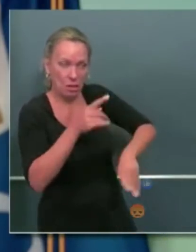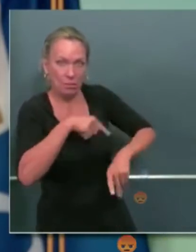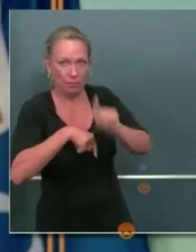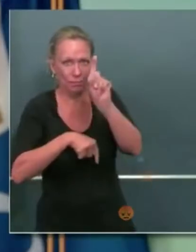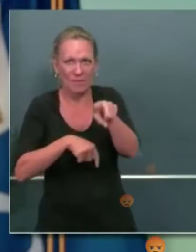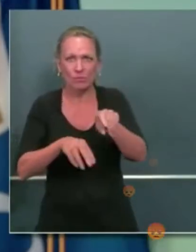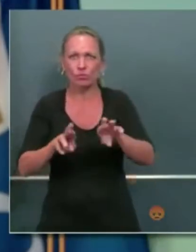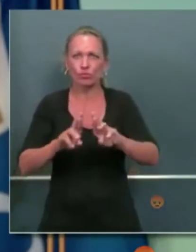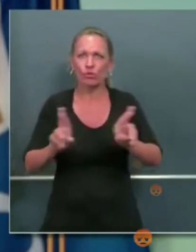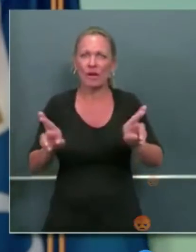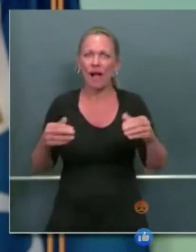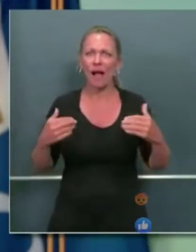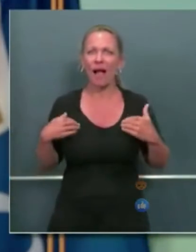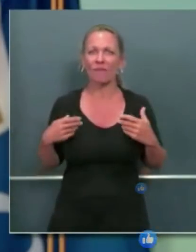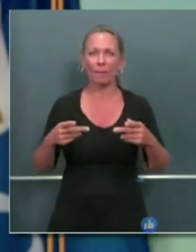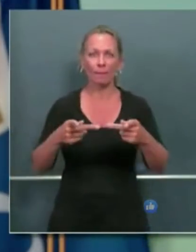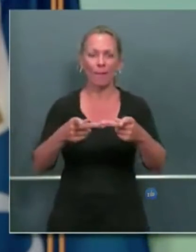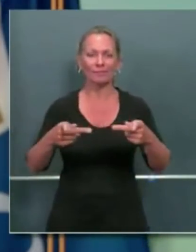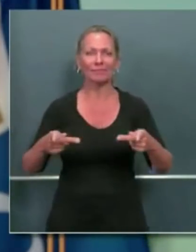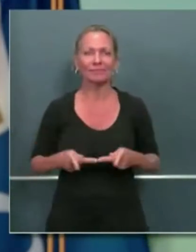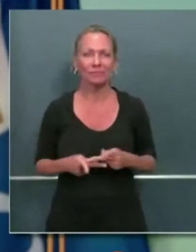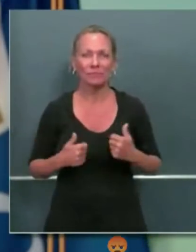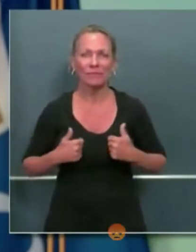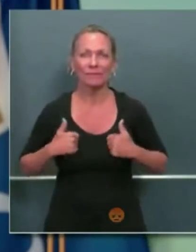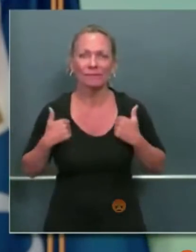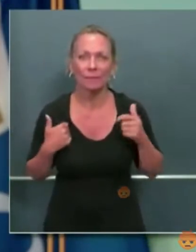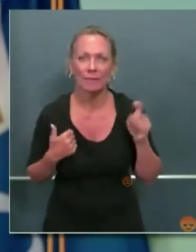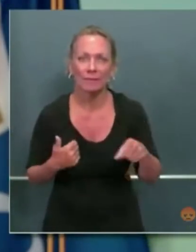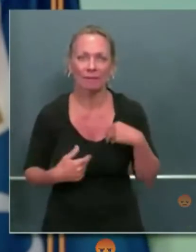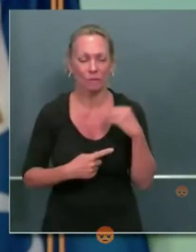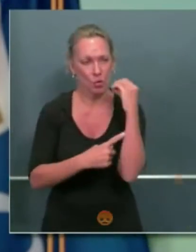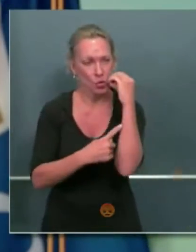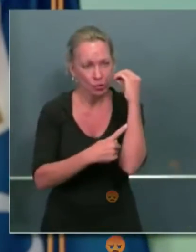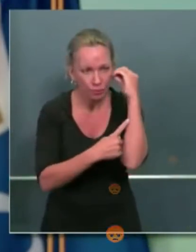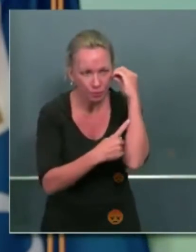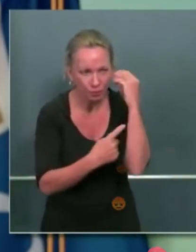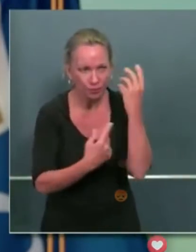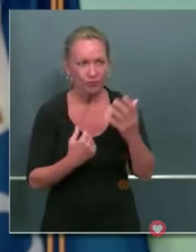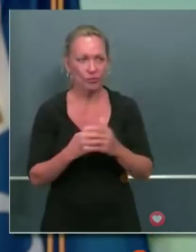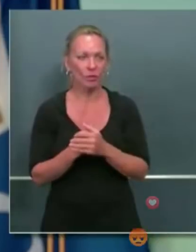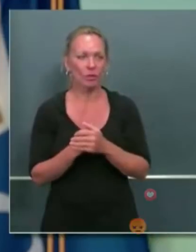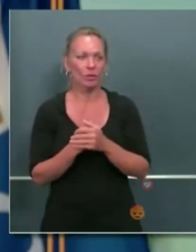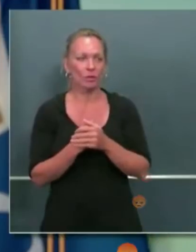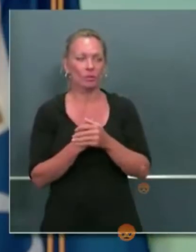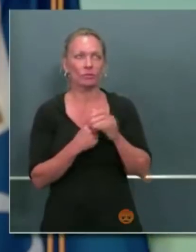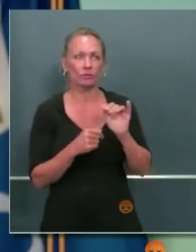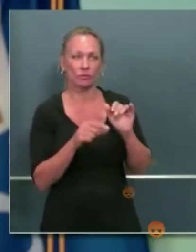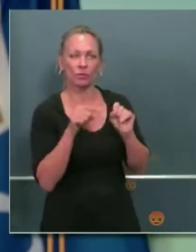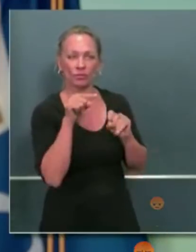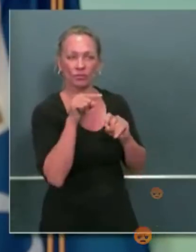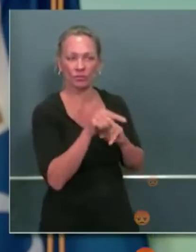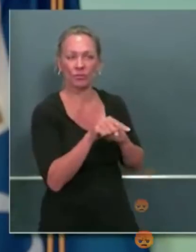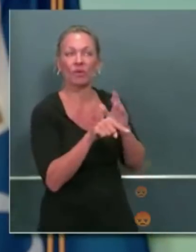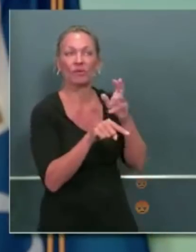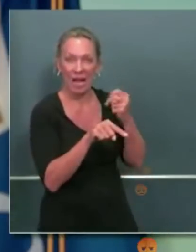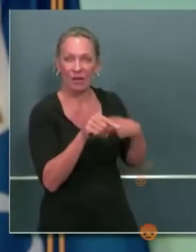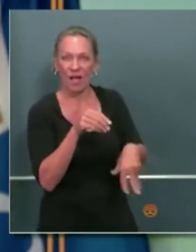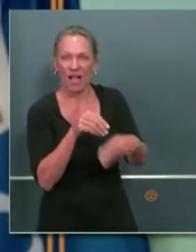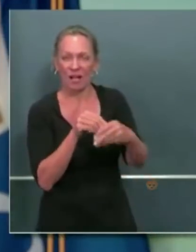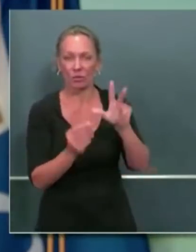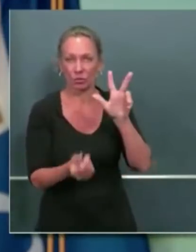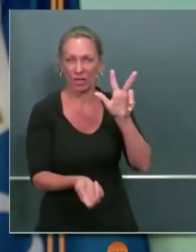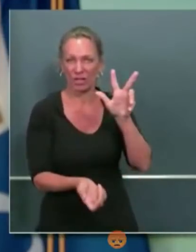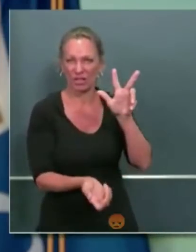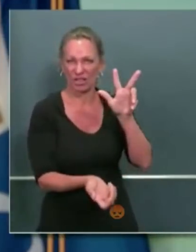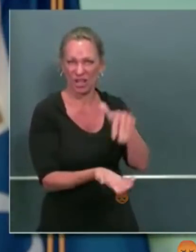tới cái tình trạng ở trong tù đó thì that San Quentin has about một 42% trong những of cách its để mà prison đối phó population một số cách that để is đối deemed phó là medically vulnerable. tìm cách